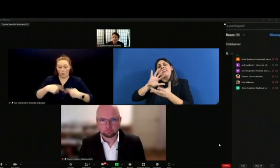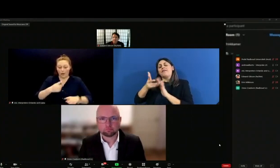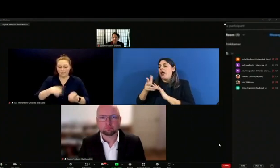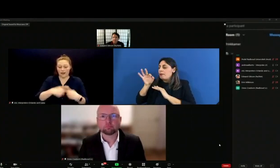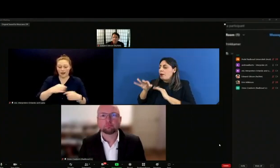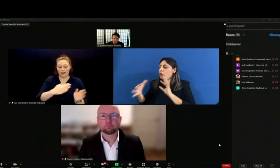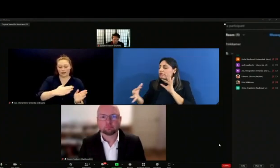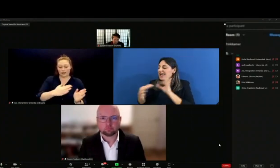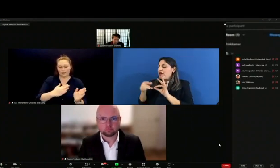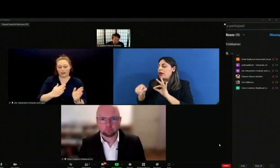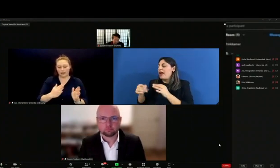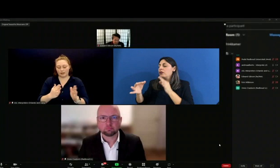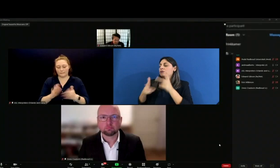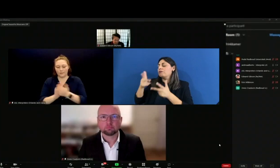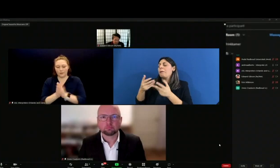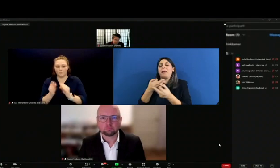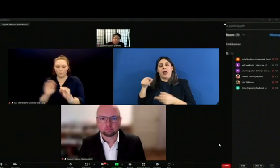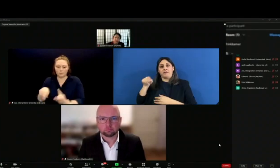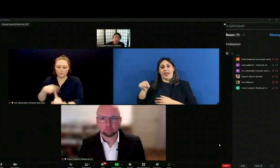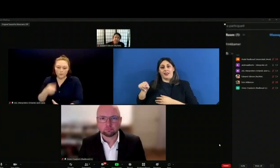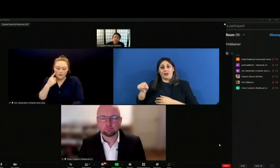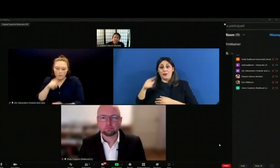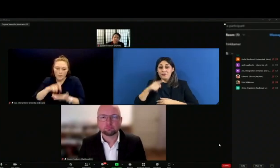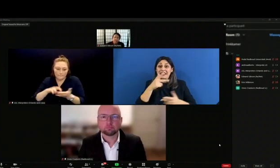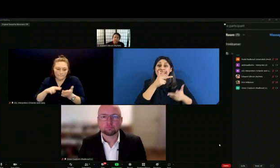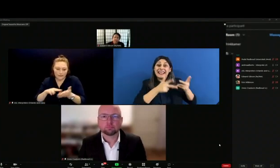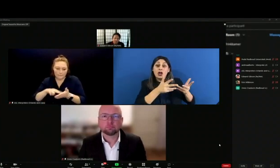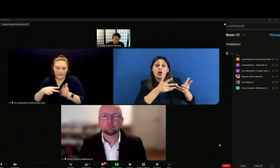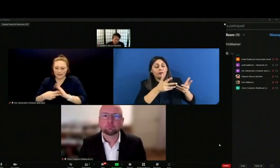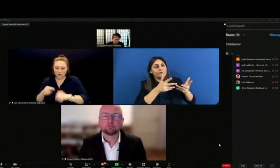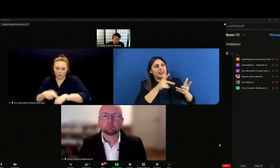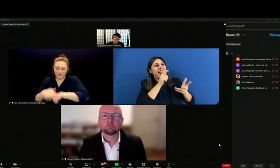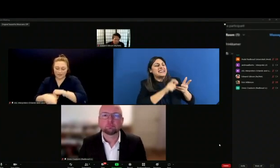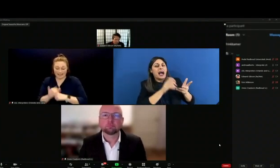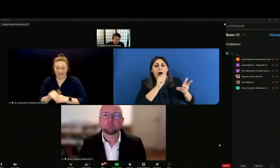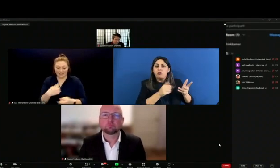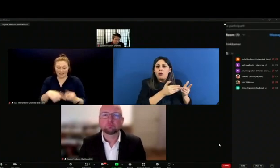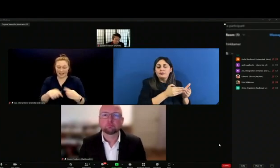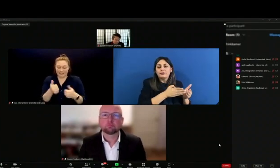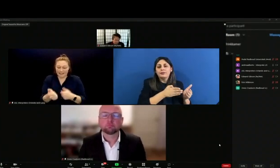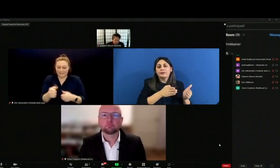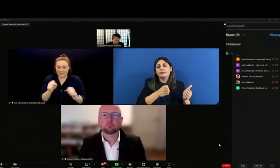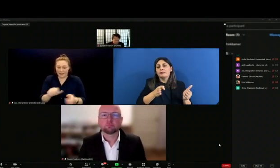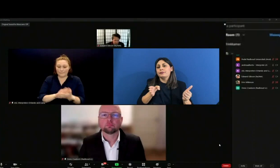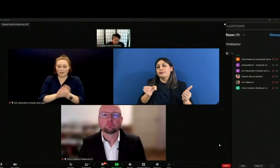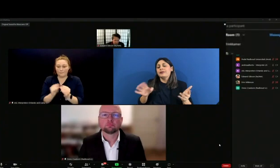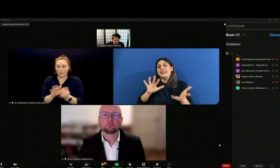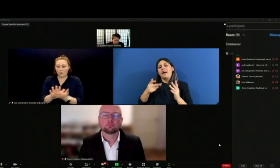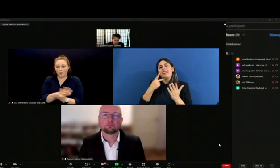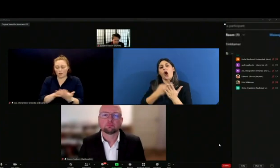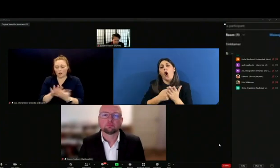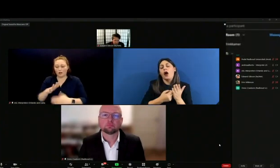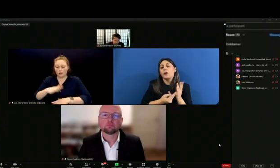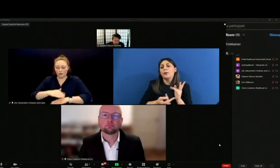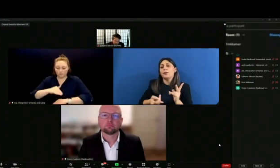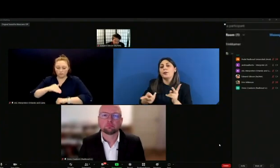order for it to reflect the meaning that it is referring to. This lexical sign can become more gradient and it can become more used in a more